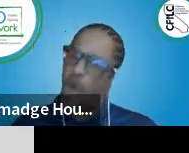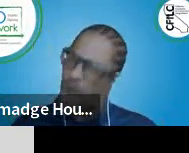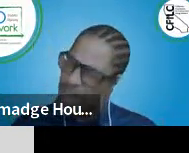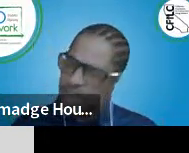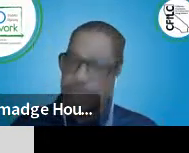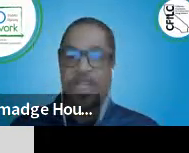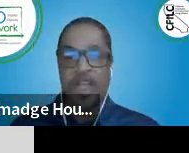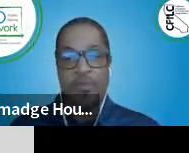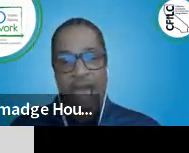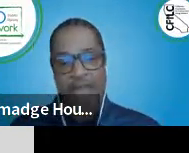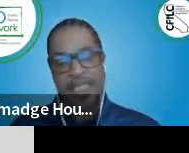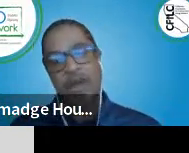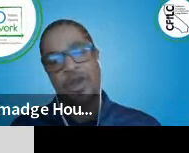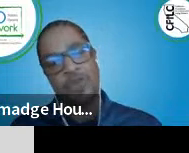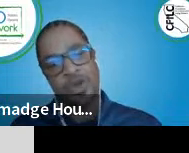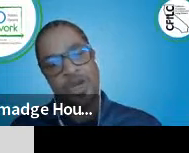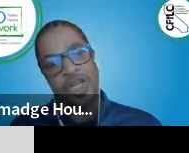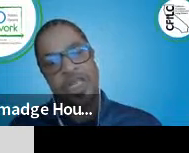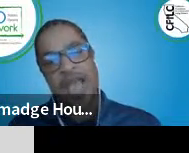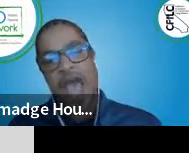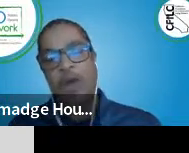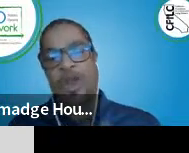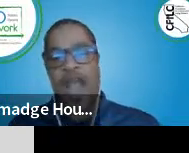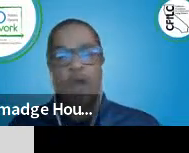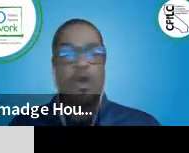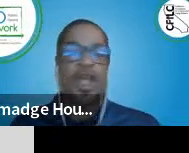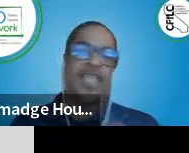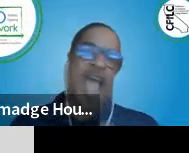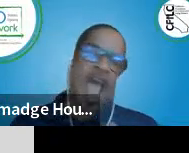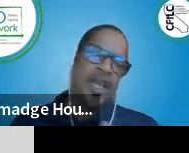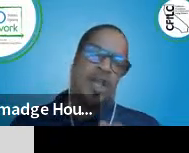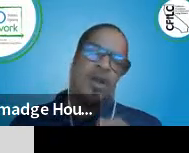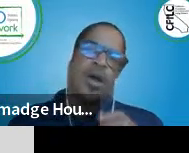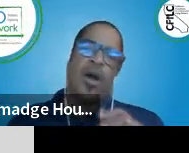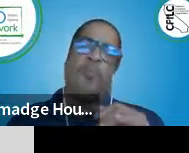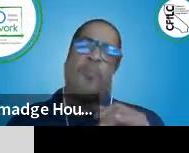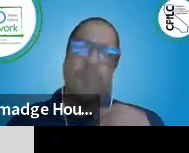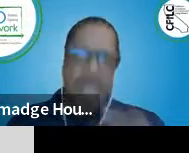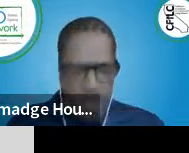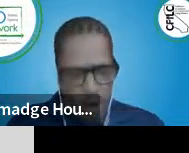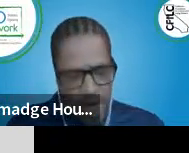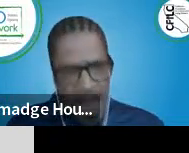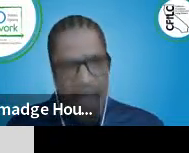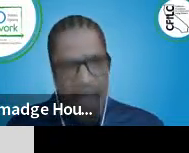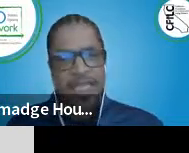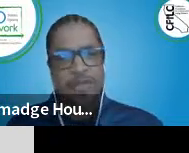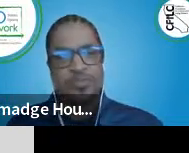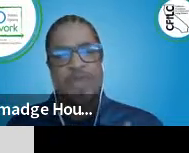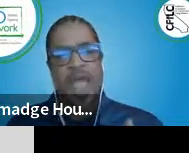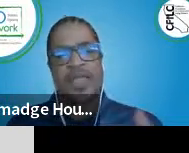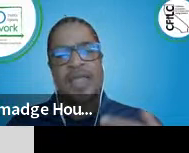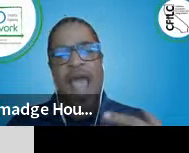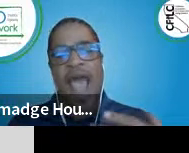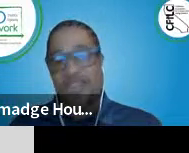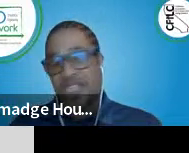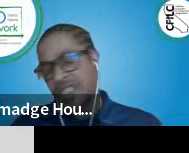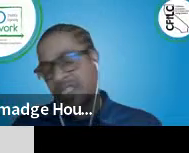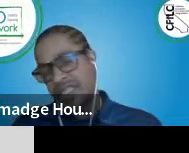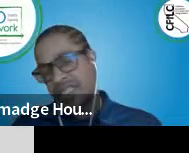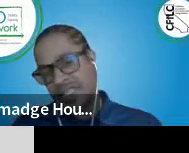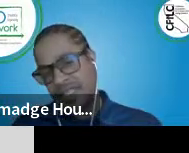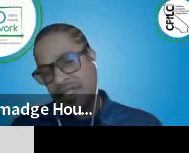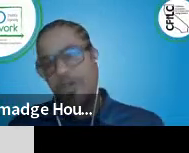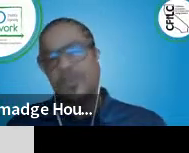change support issues impacting our communities. Our network has had many organizing and